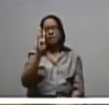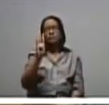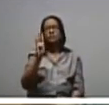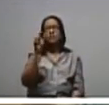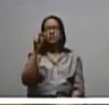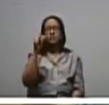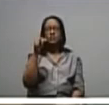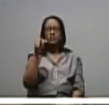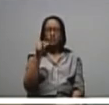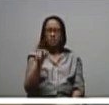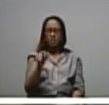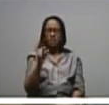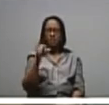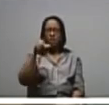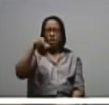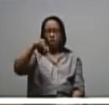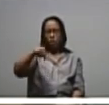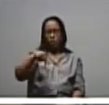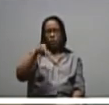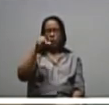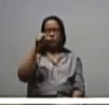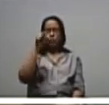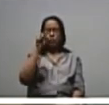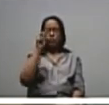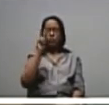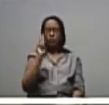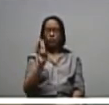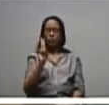look down on them.